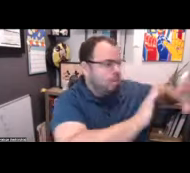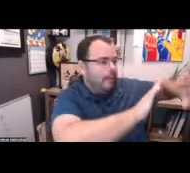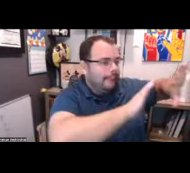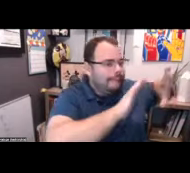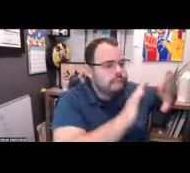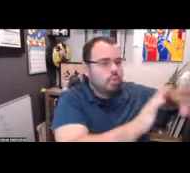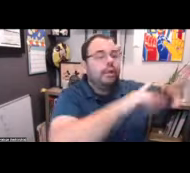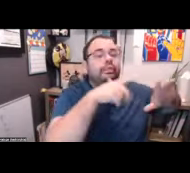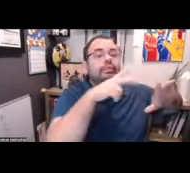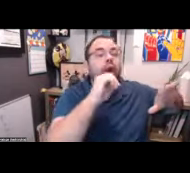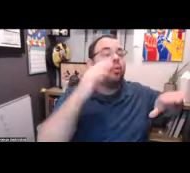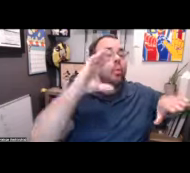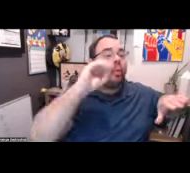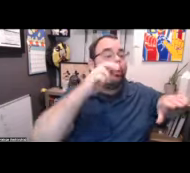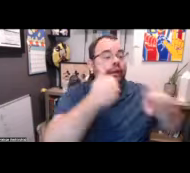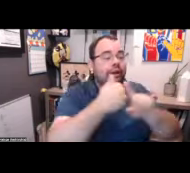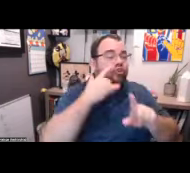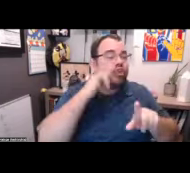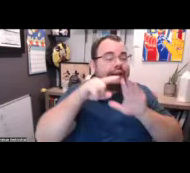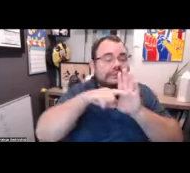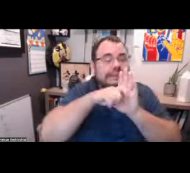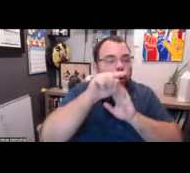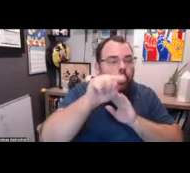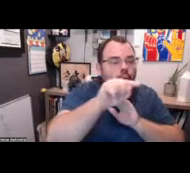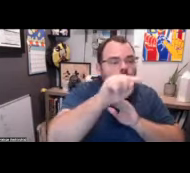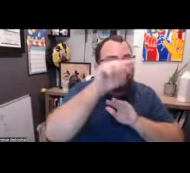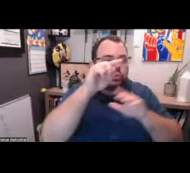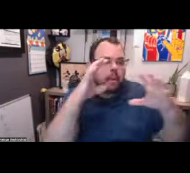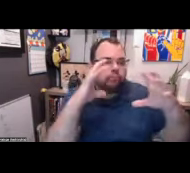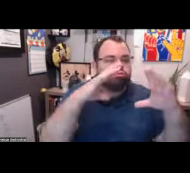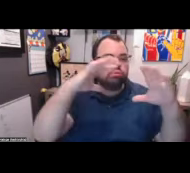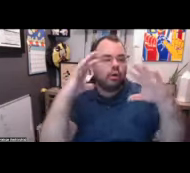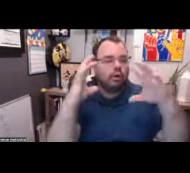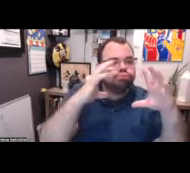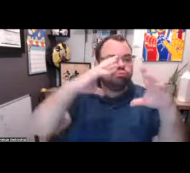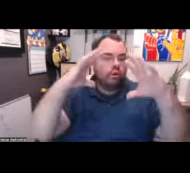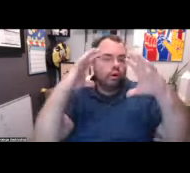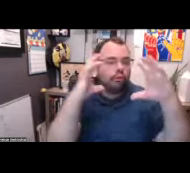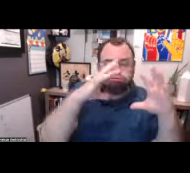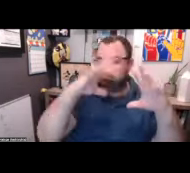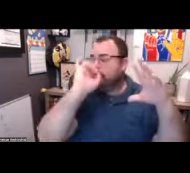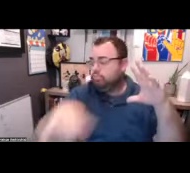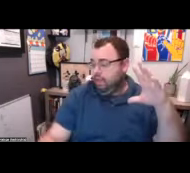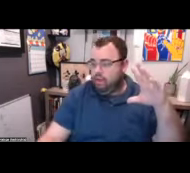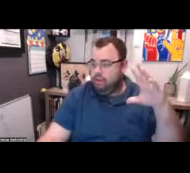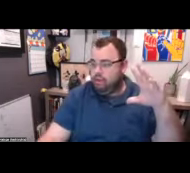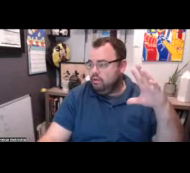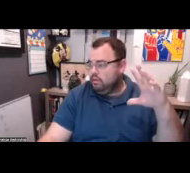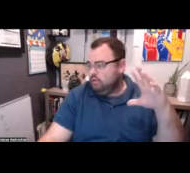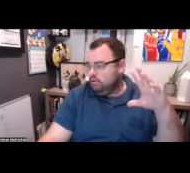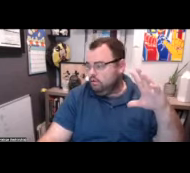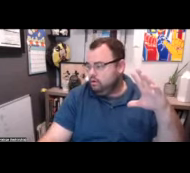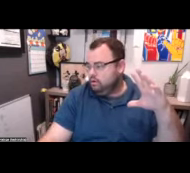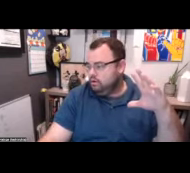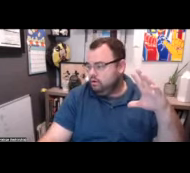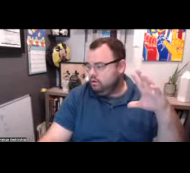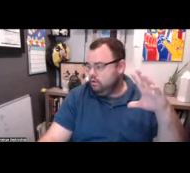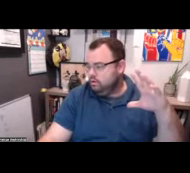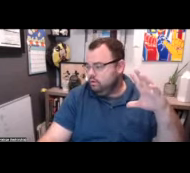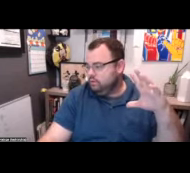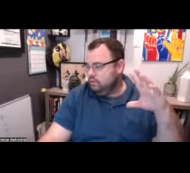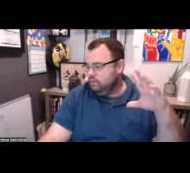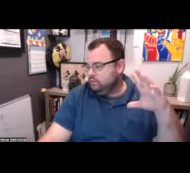is right there at the cochlea, it's pushing on the cochlea. And it sounds, those signals go through